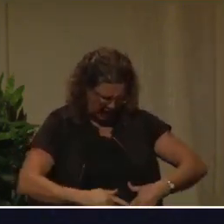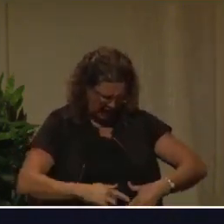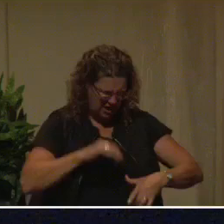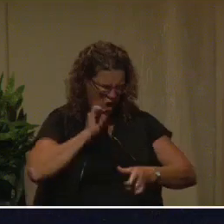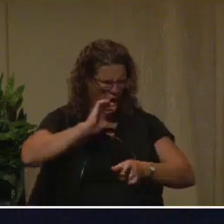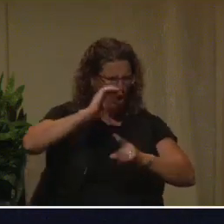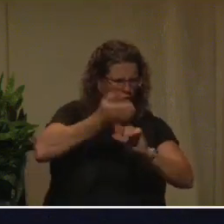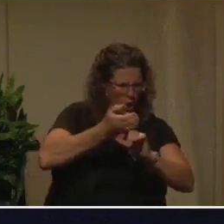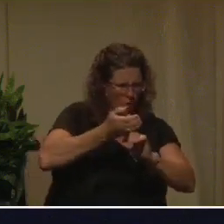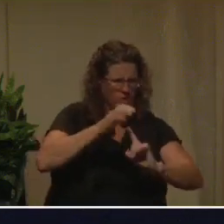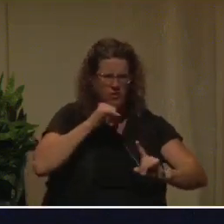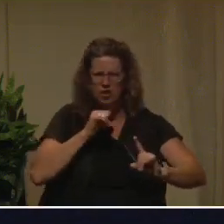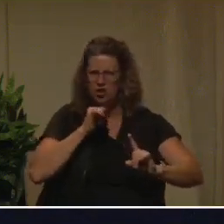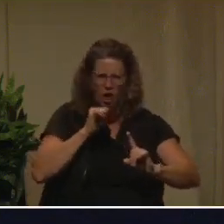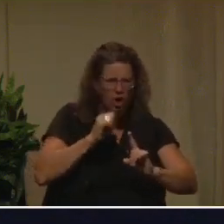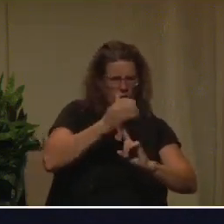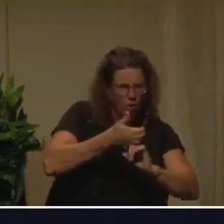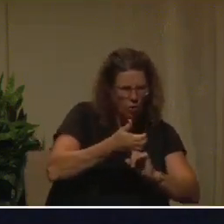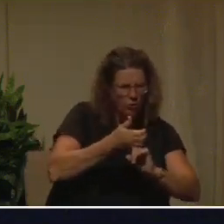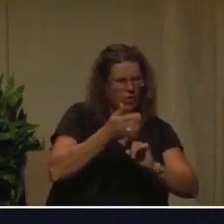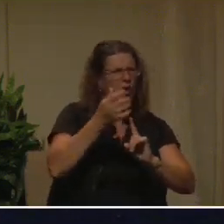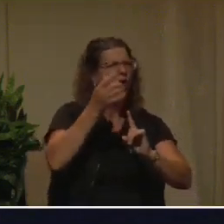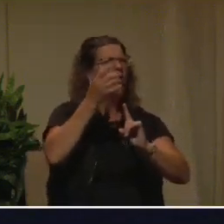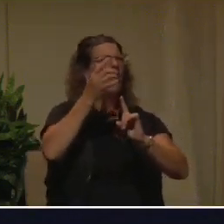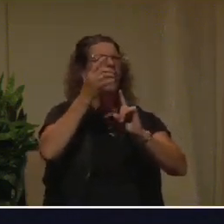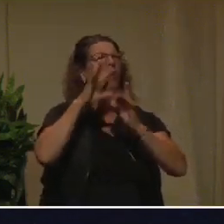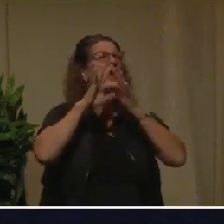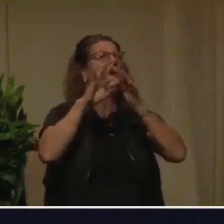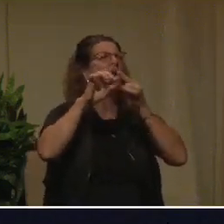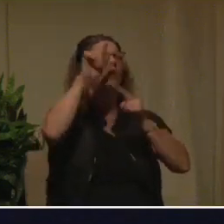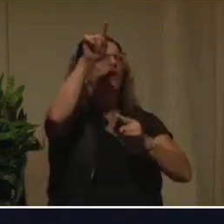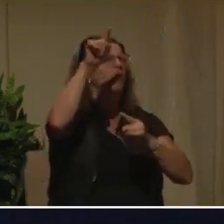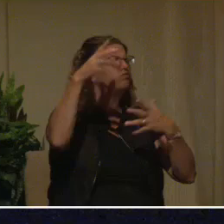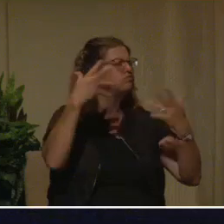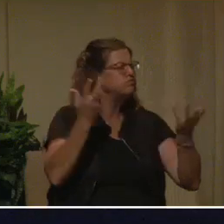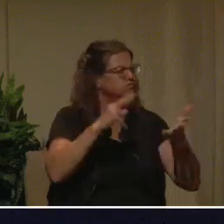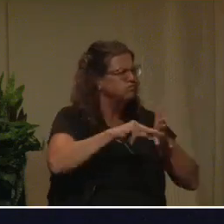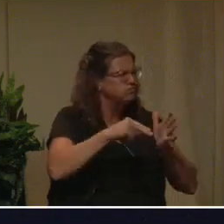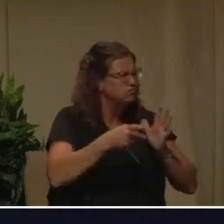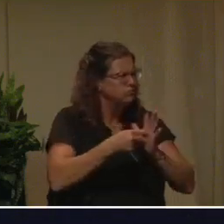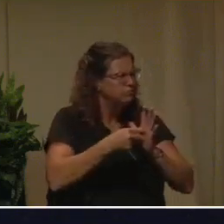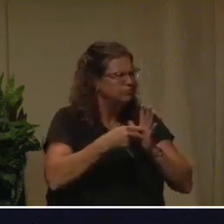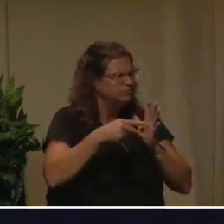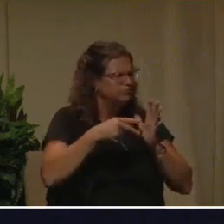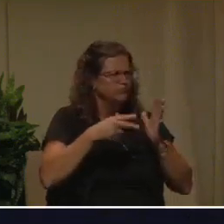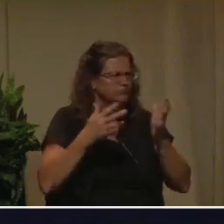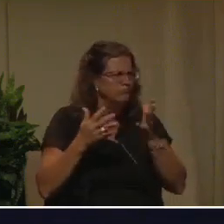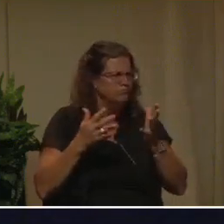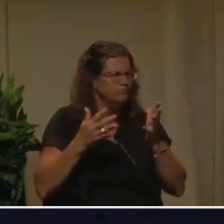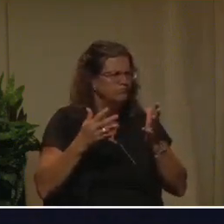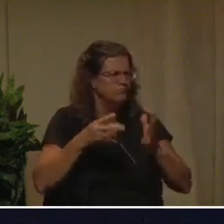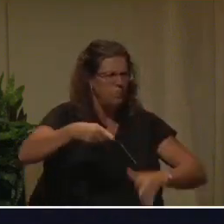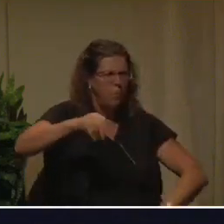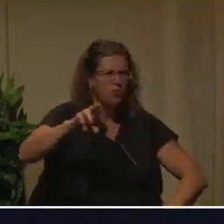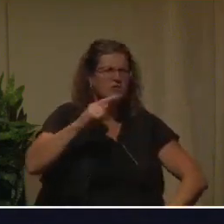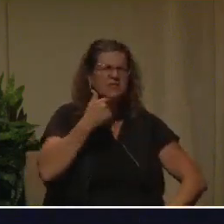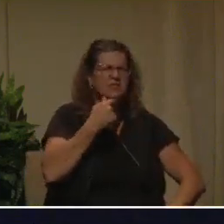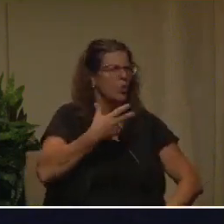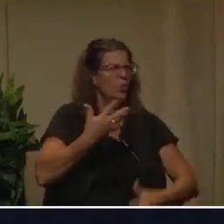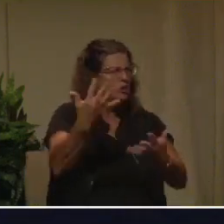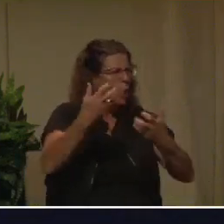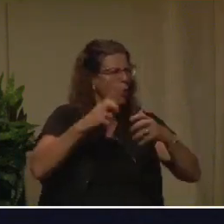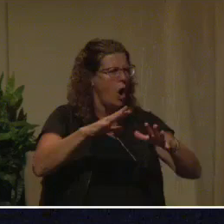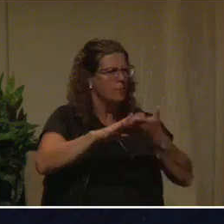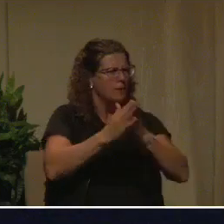is Paul talking about when he says we groan because we don't want to be naked? And I'm just going to